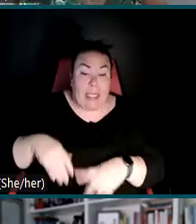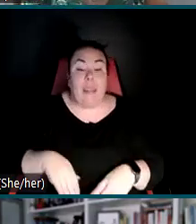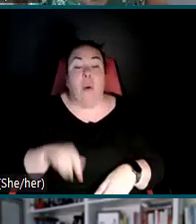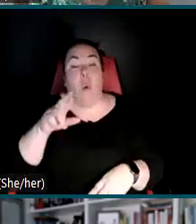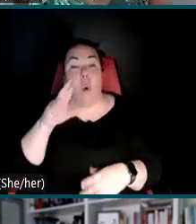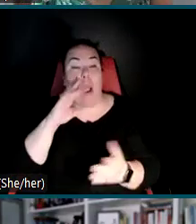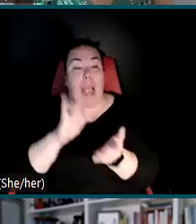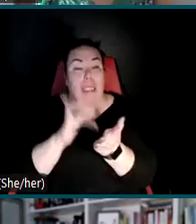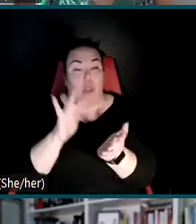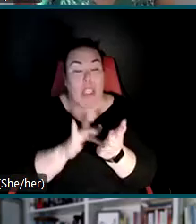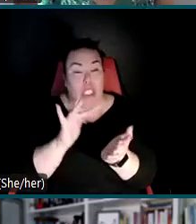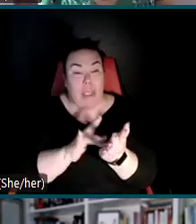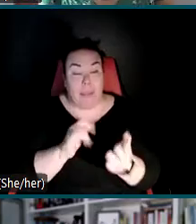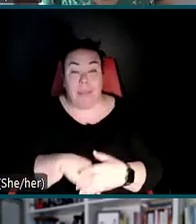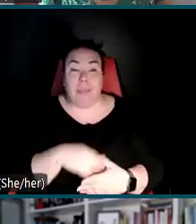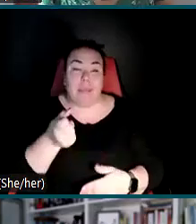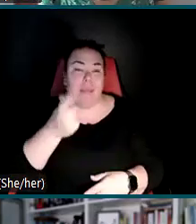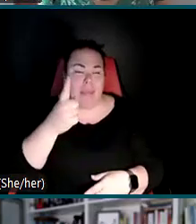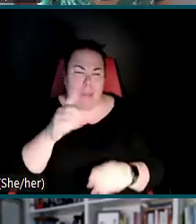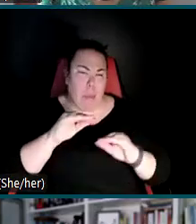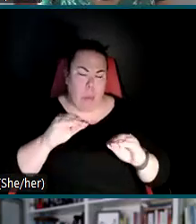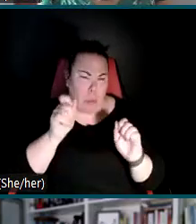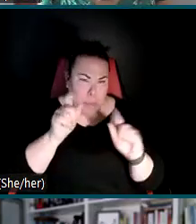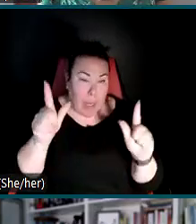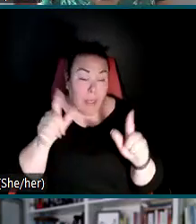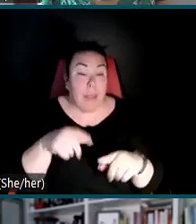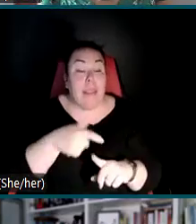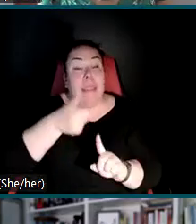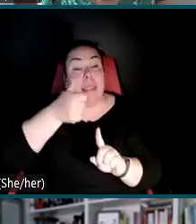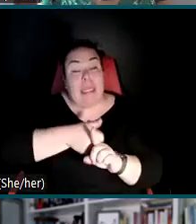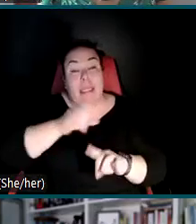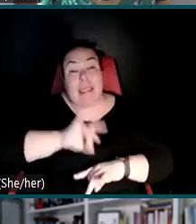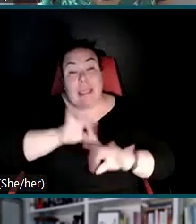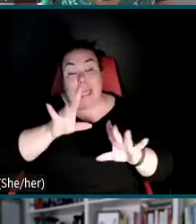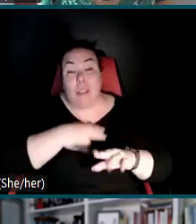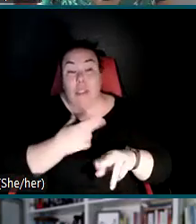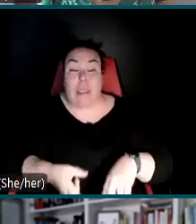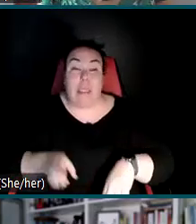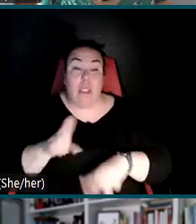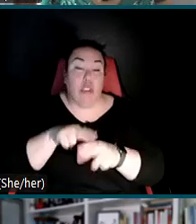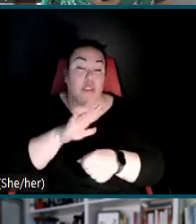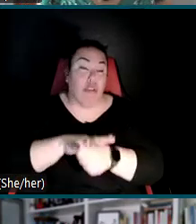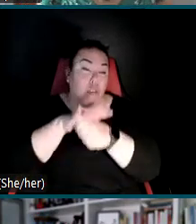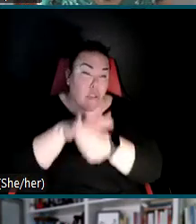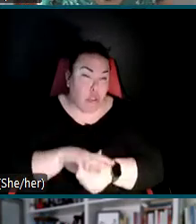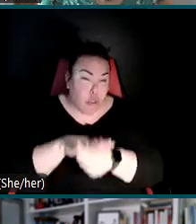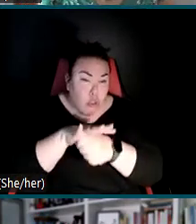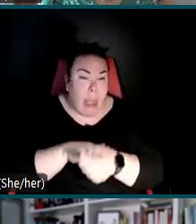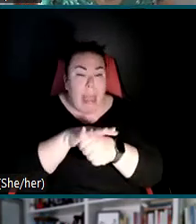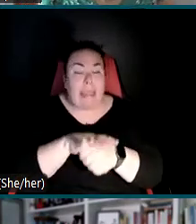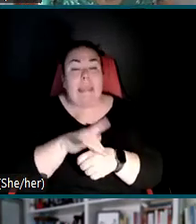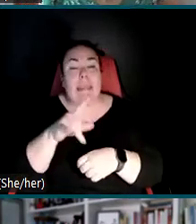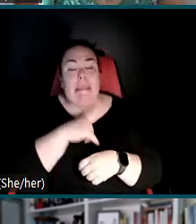surprising, every disaster increases stress, instability, and isolation. And so we know those are the